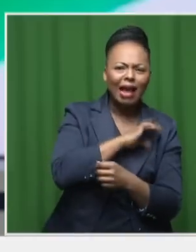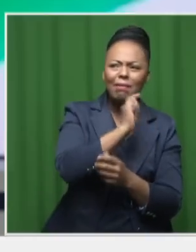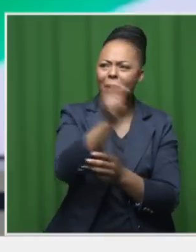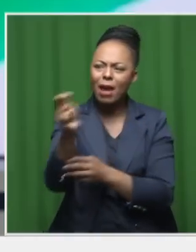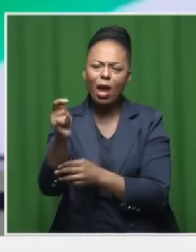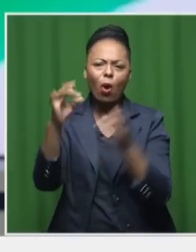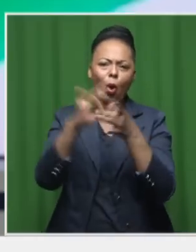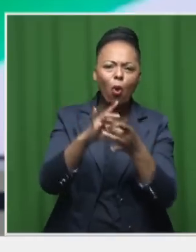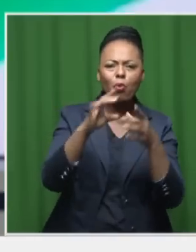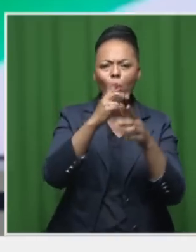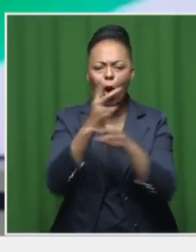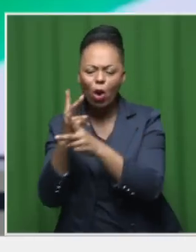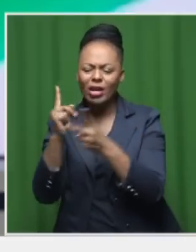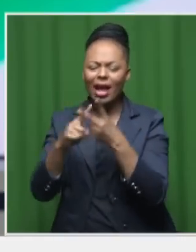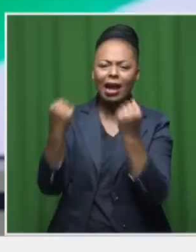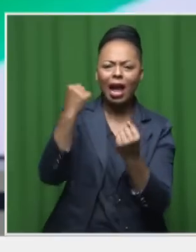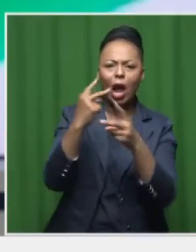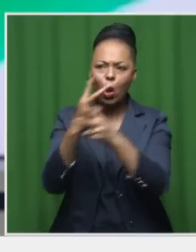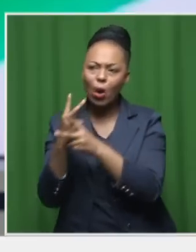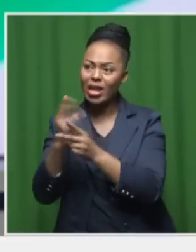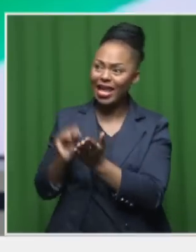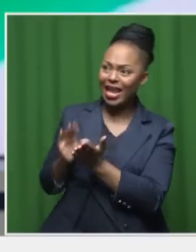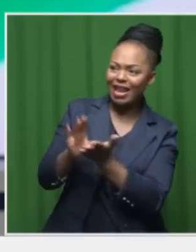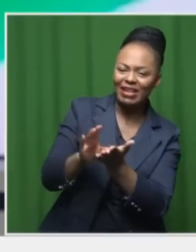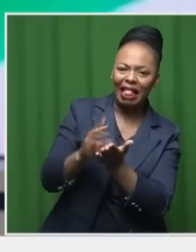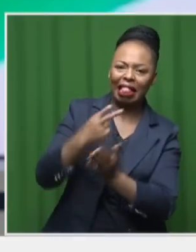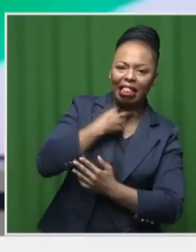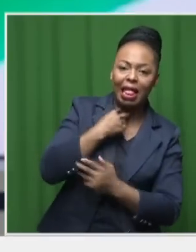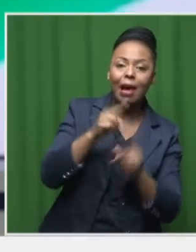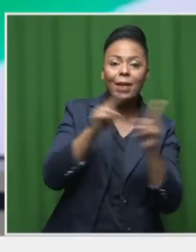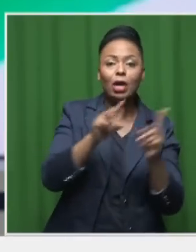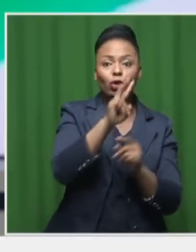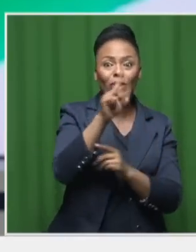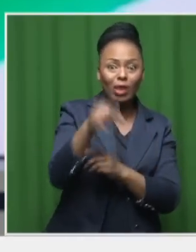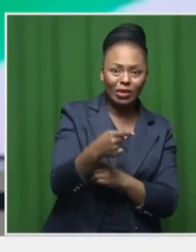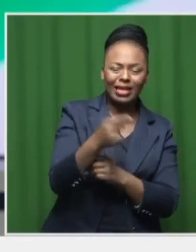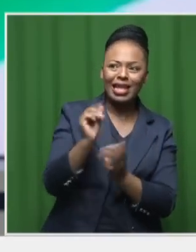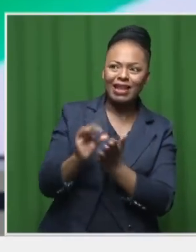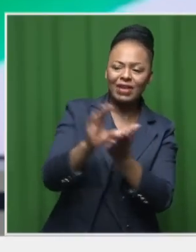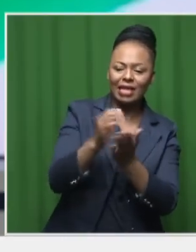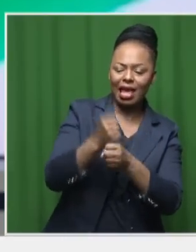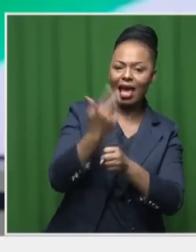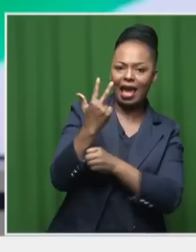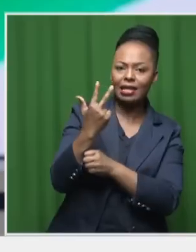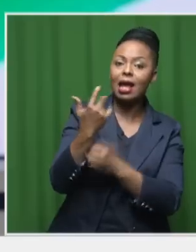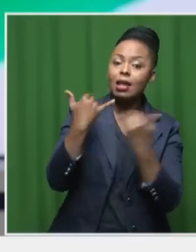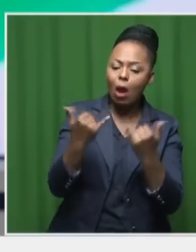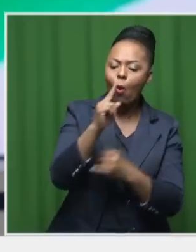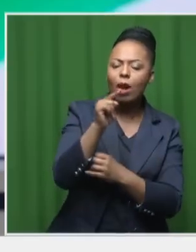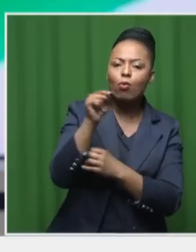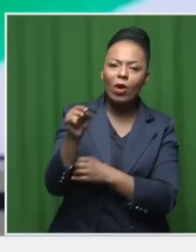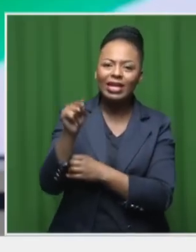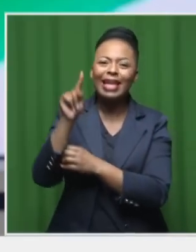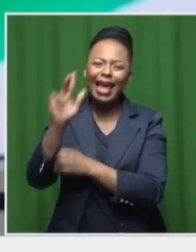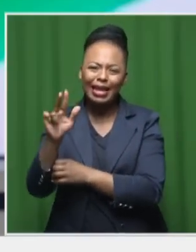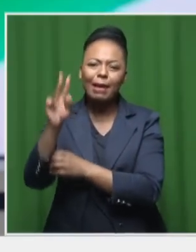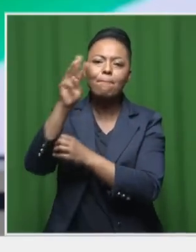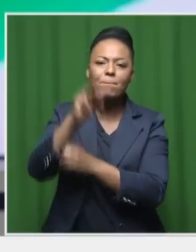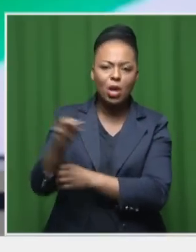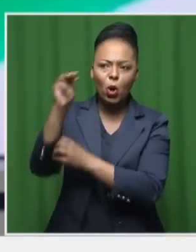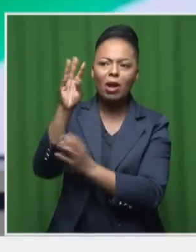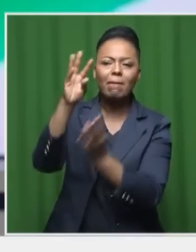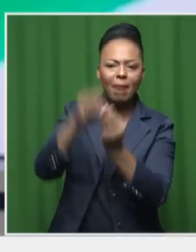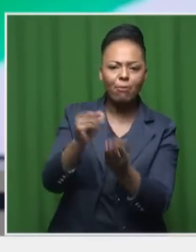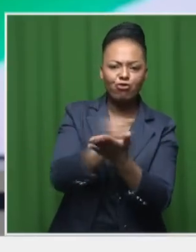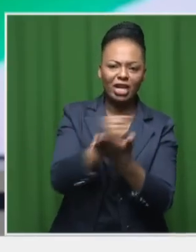They can't invest more. But a business that had 2,000 investors 8 years ago now has 1.8 million registered